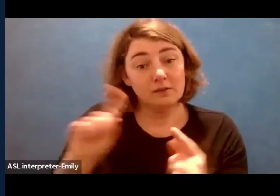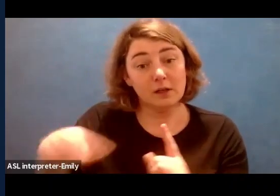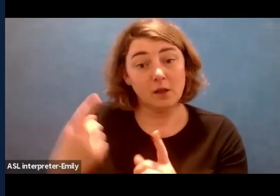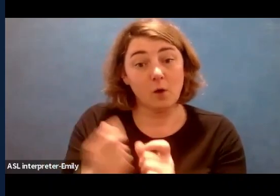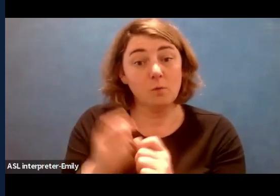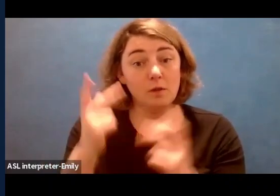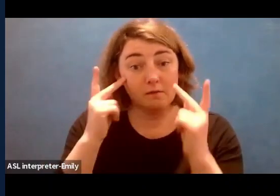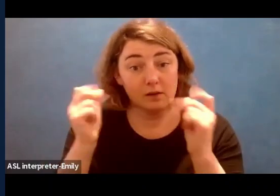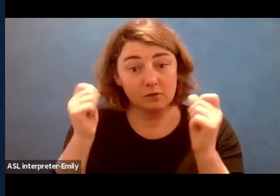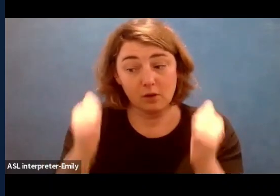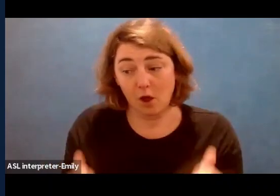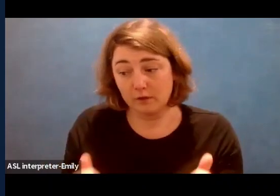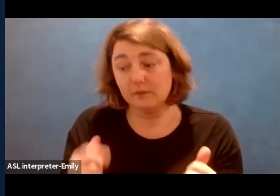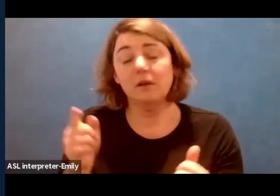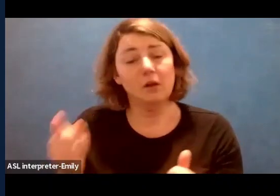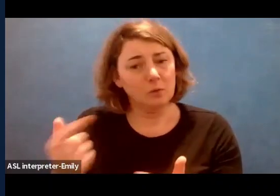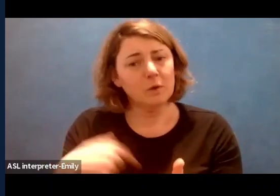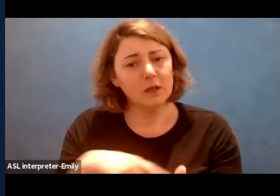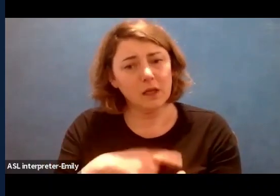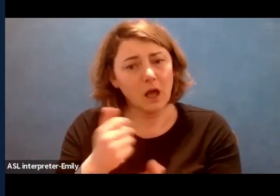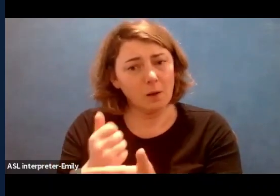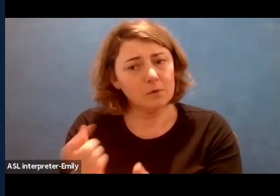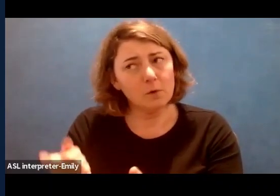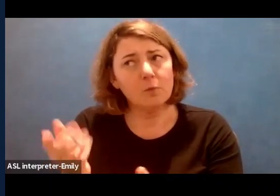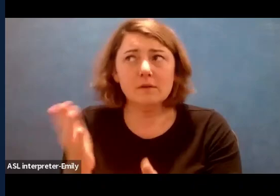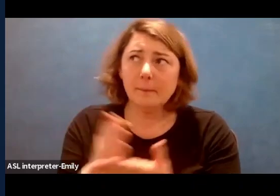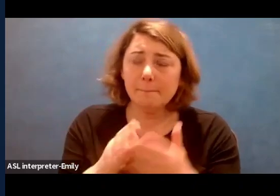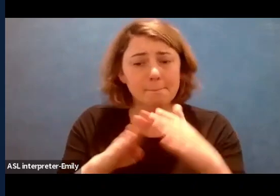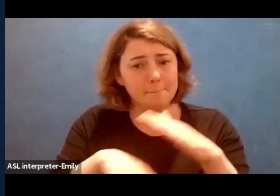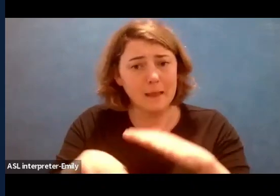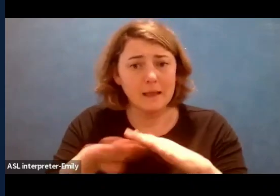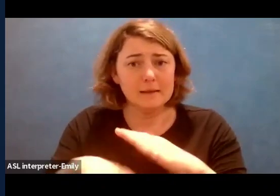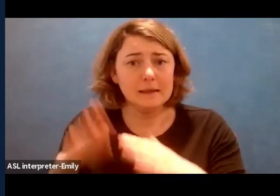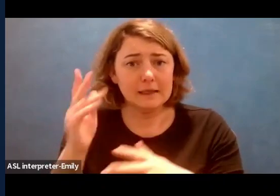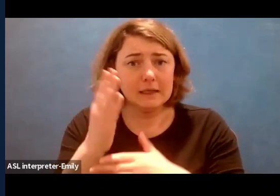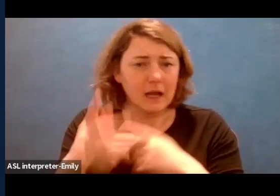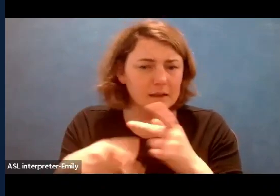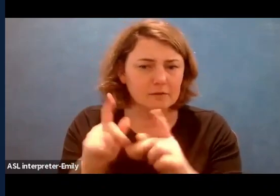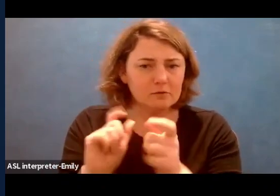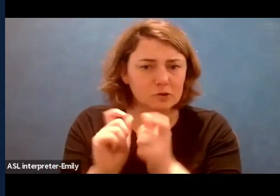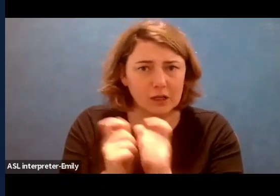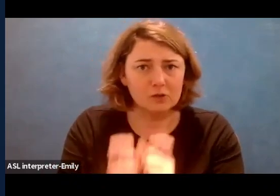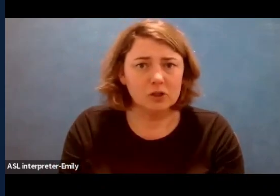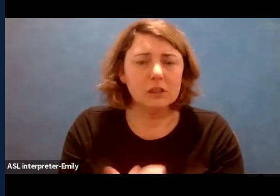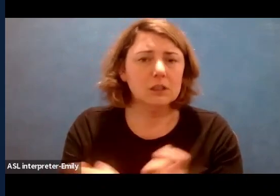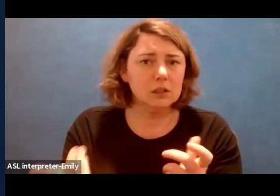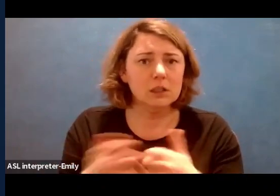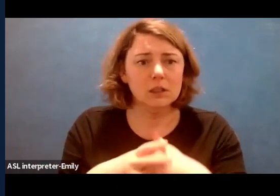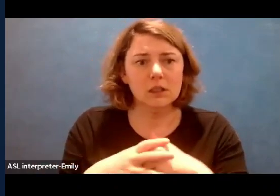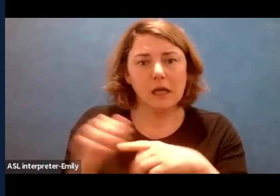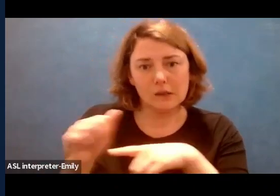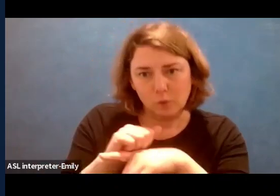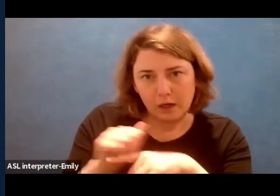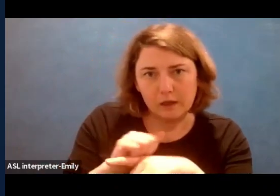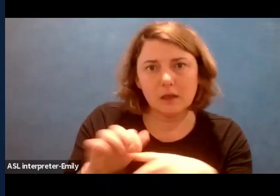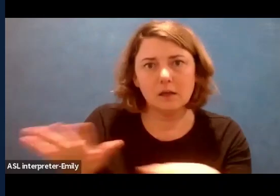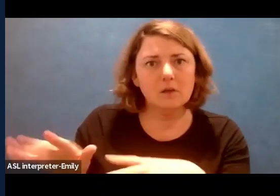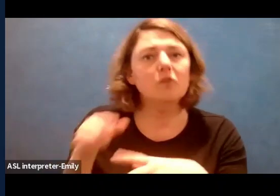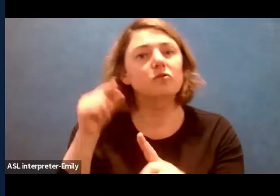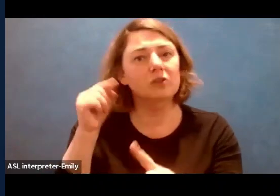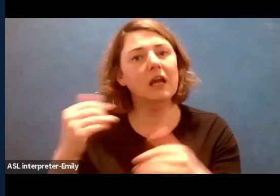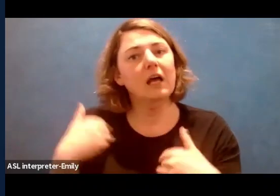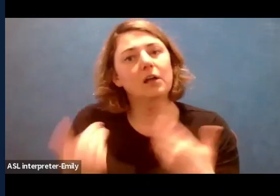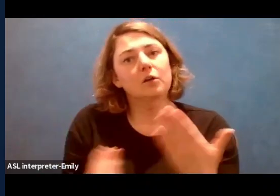loss. We helped her with some, fairly basic kinds of changes and training so that she had